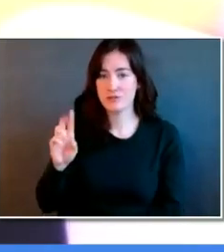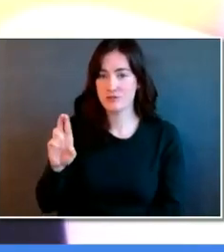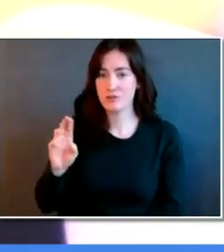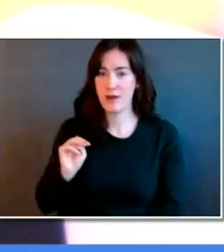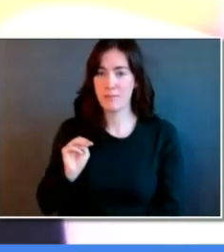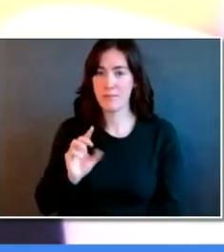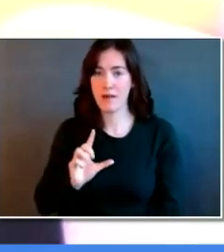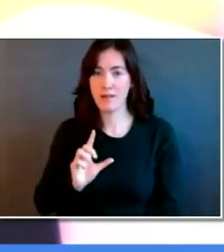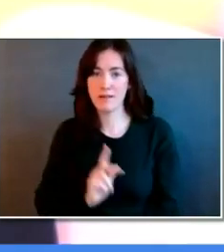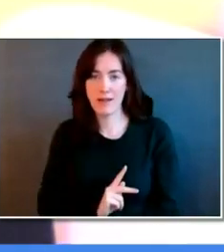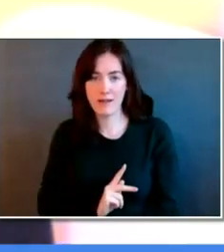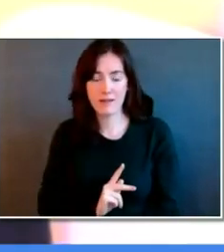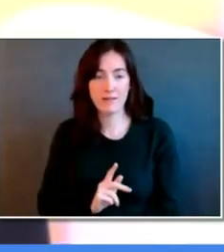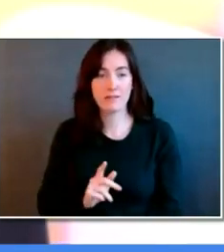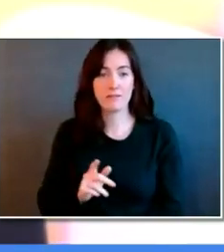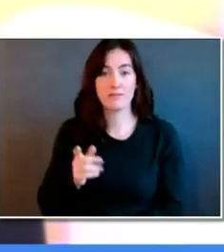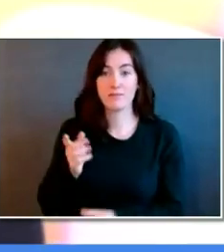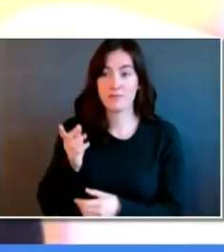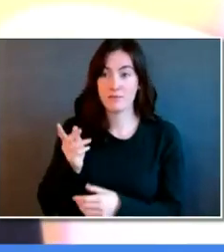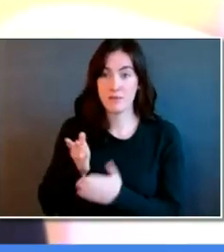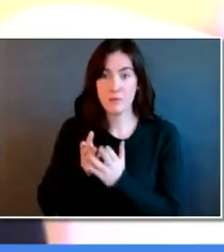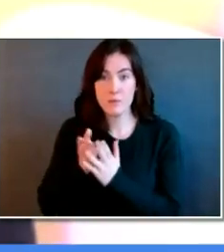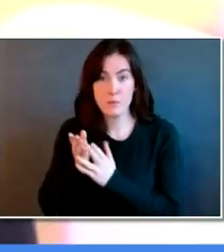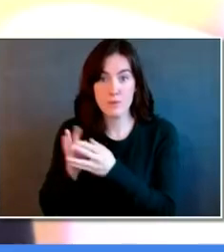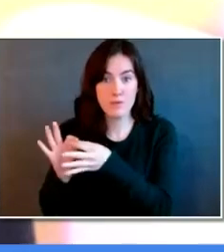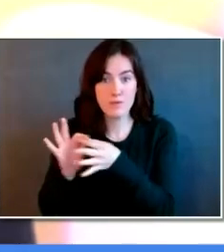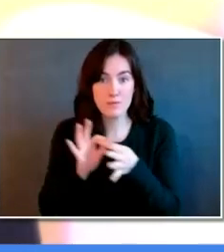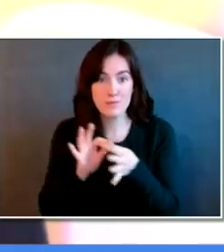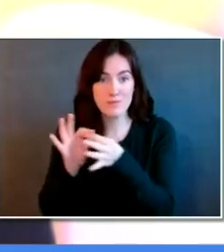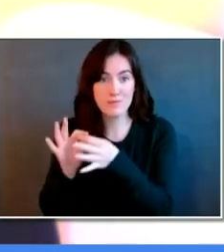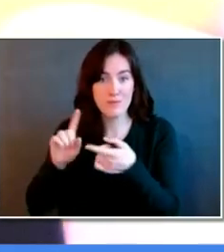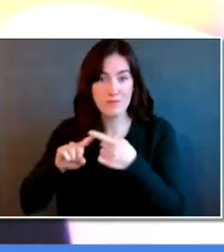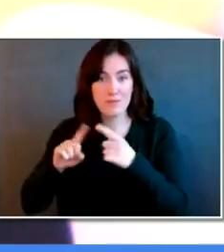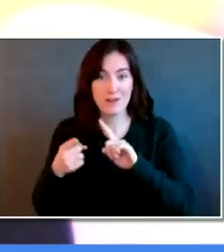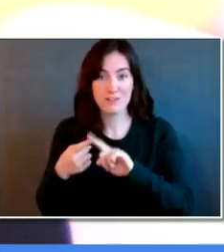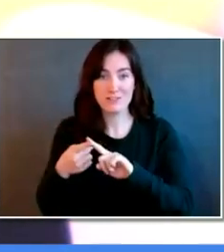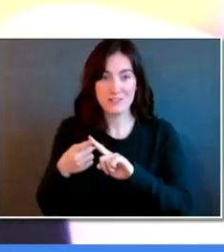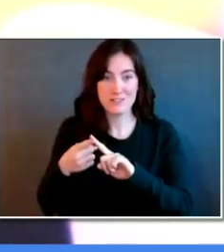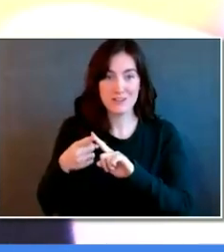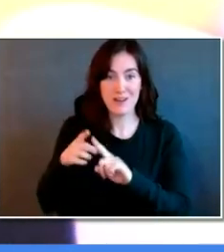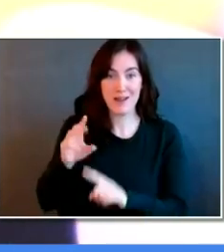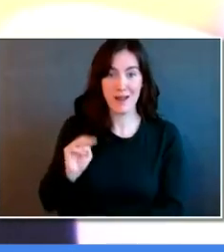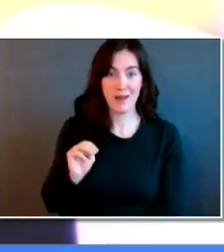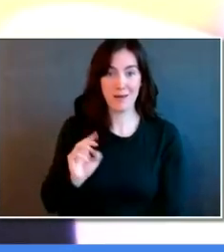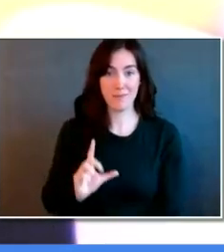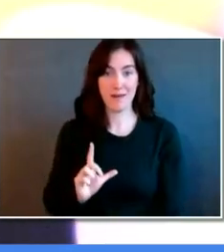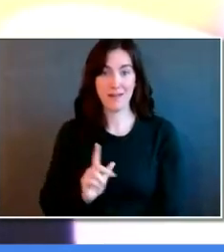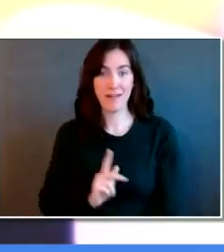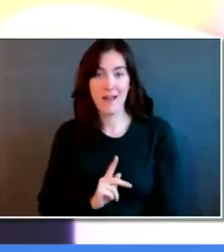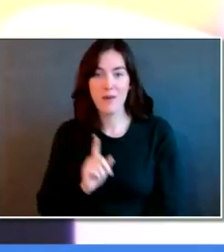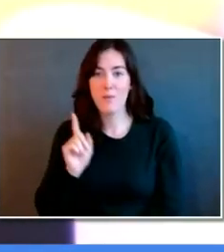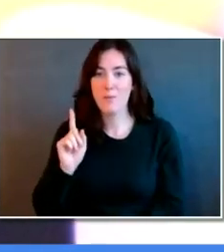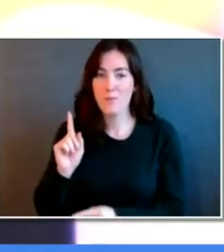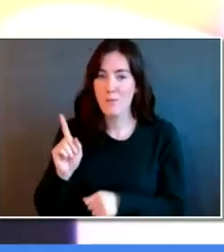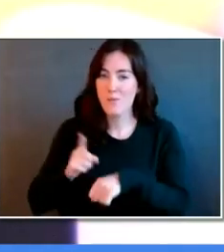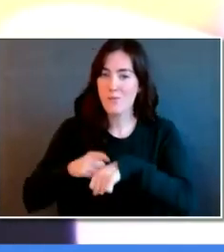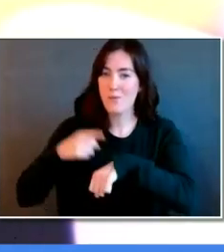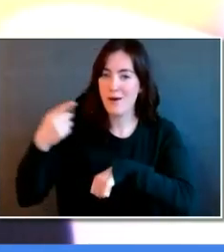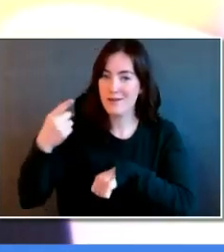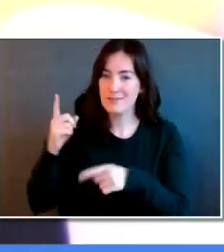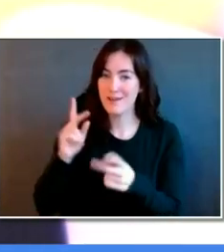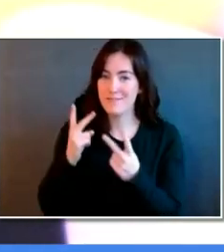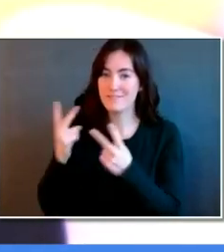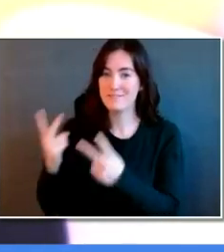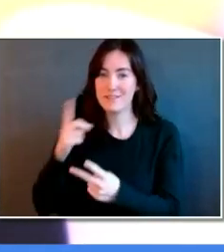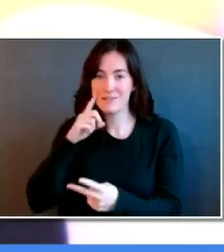friendship that Dr. King made his one and only visit to Seattle in